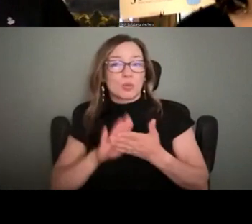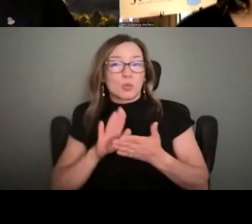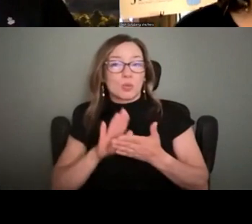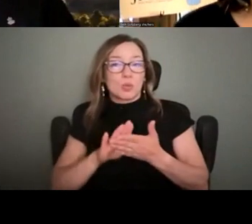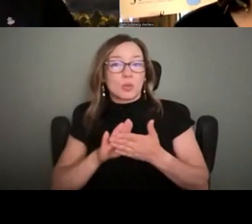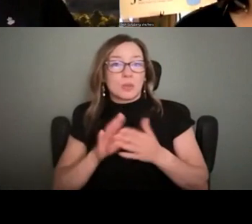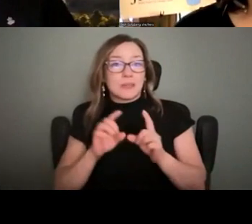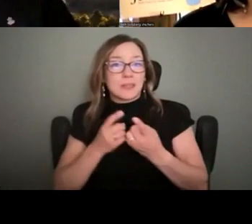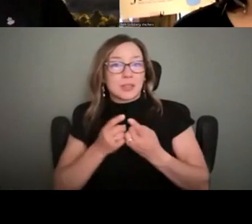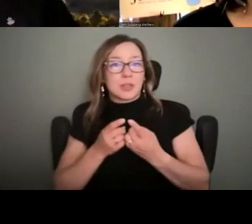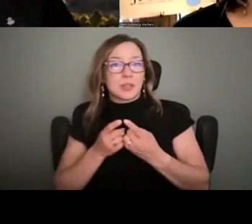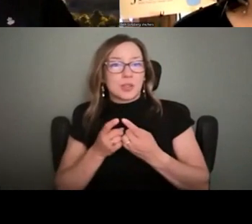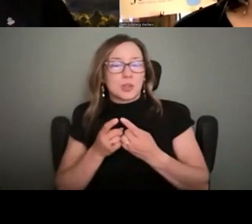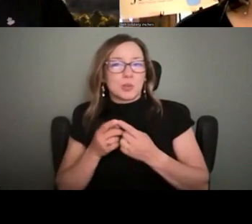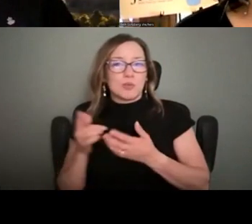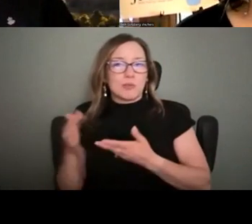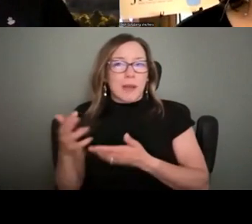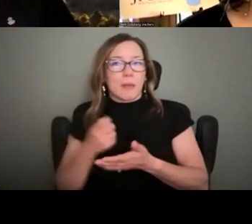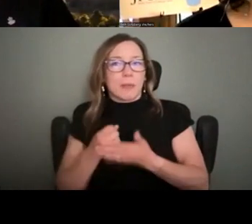to disseminate information.